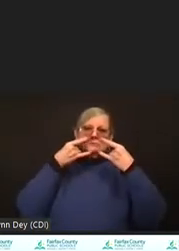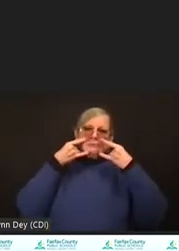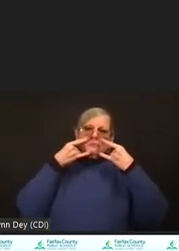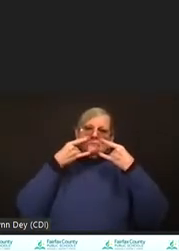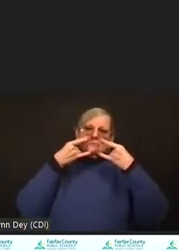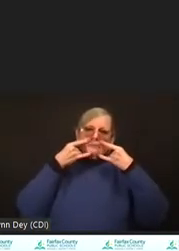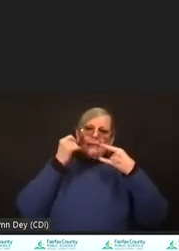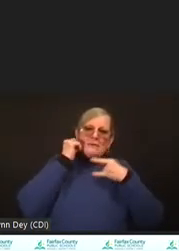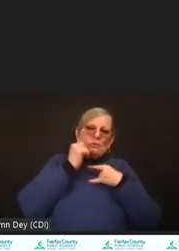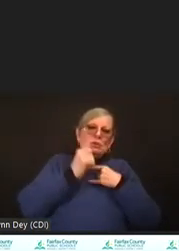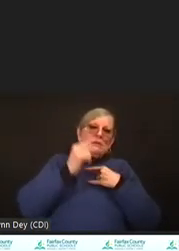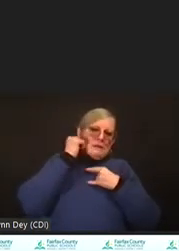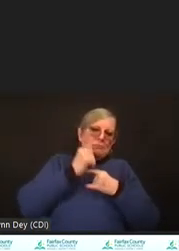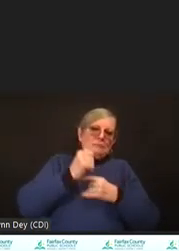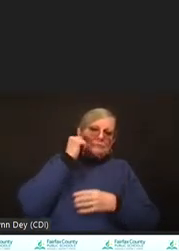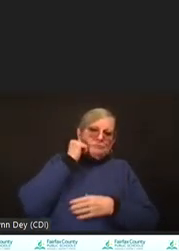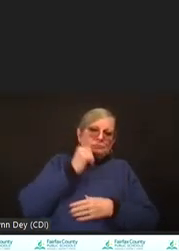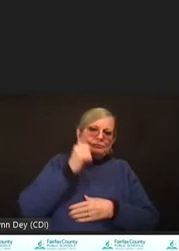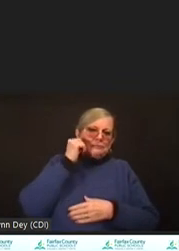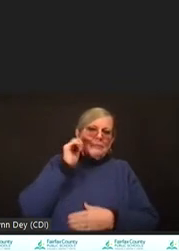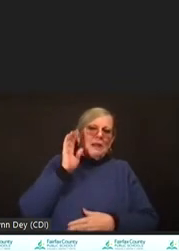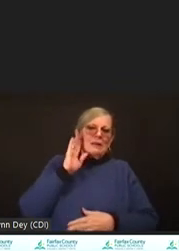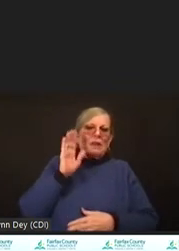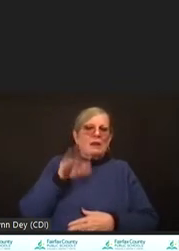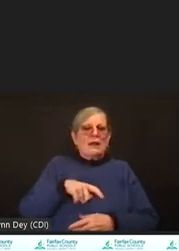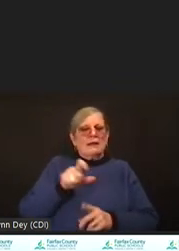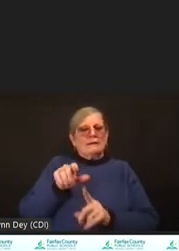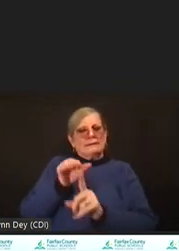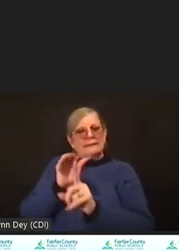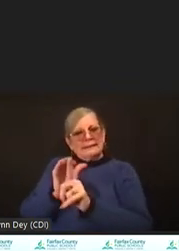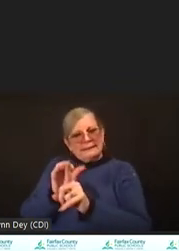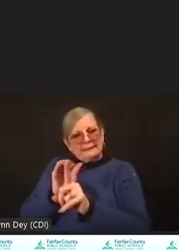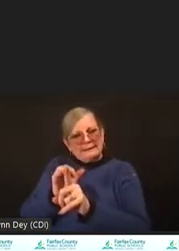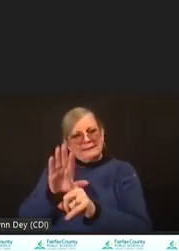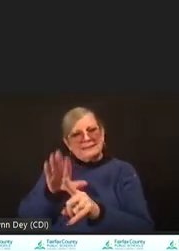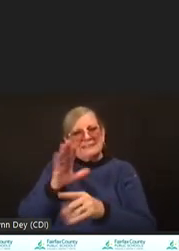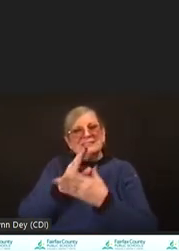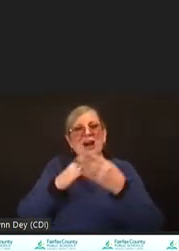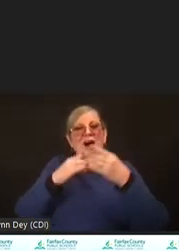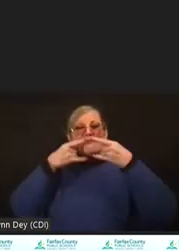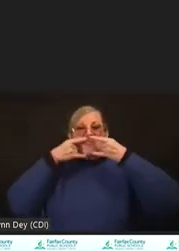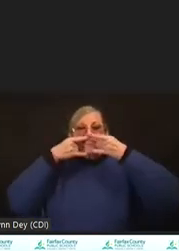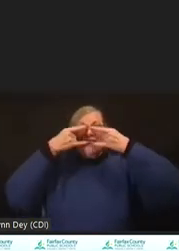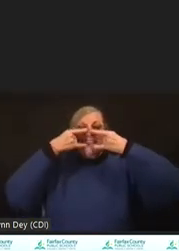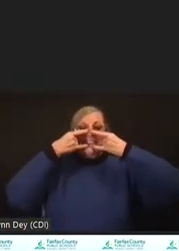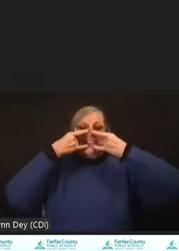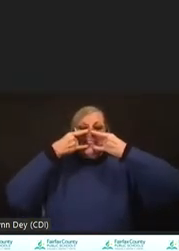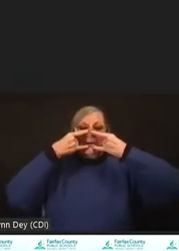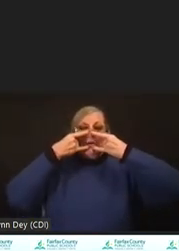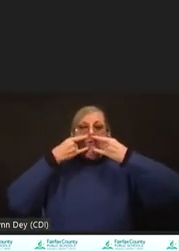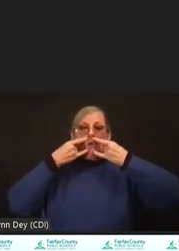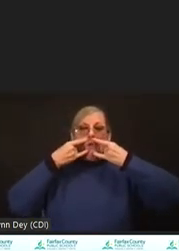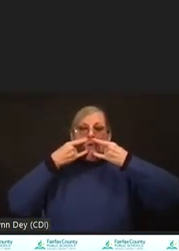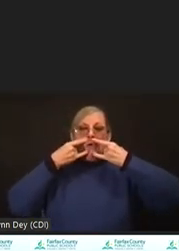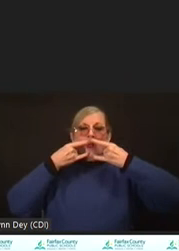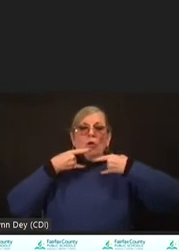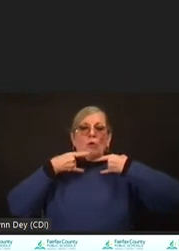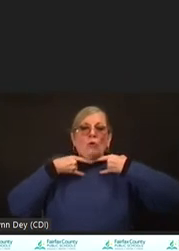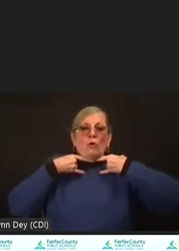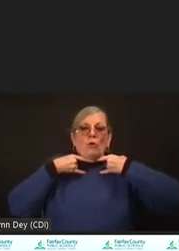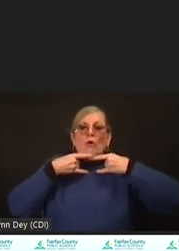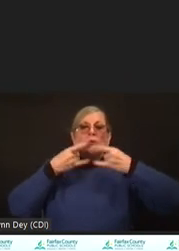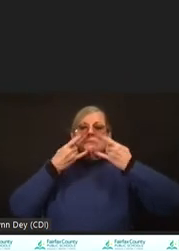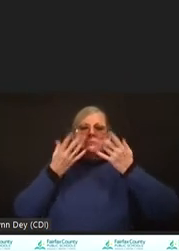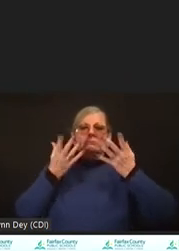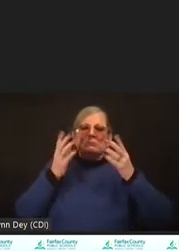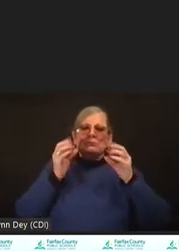be reminded to pull your face mask up and potentially to wear it appropriately, as we all have to have reminders. But by and large, we